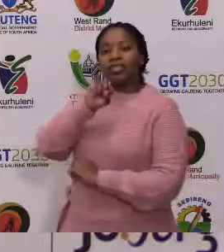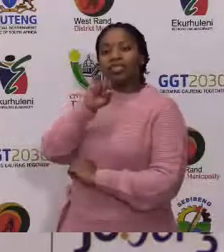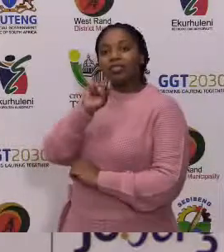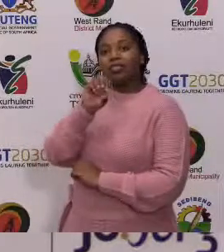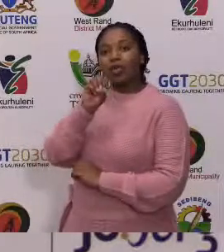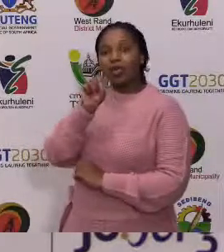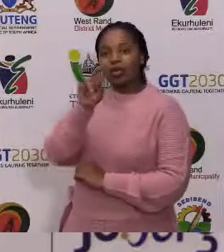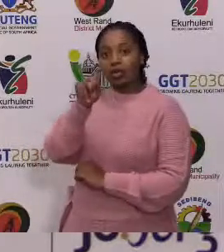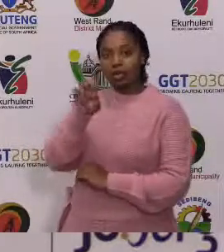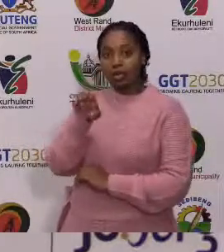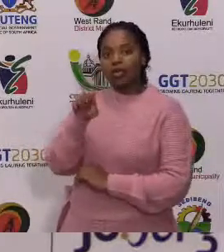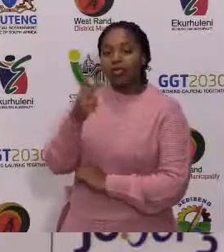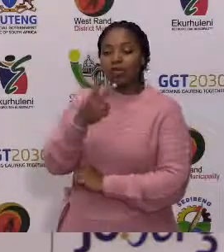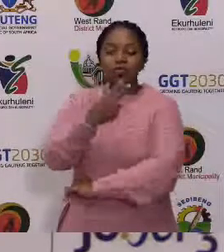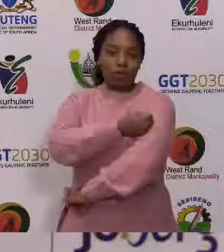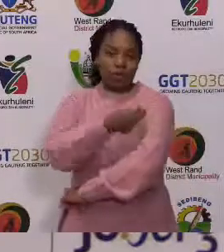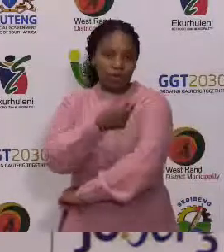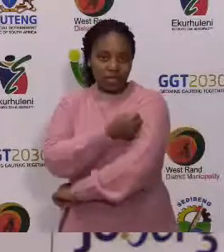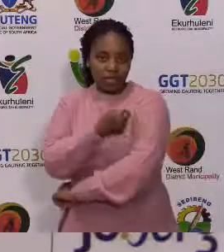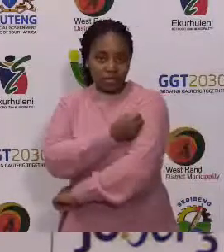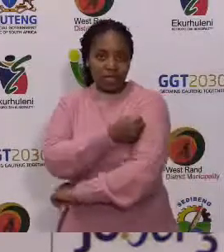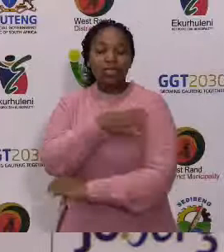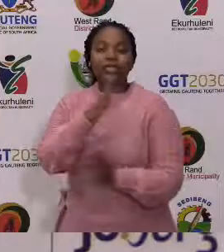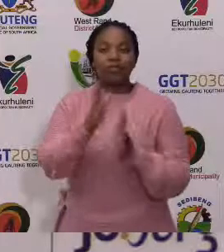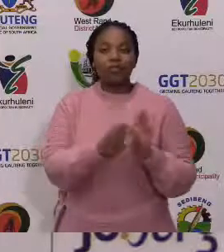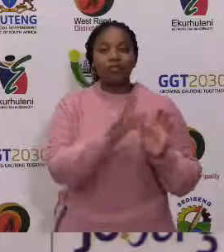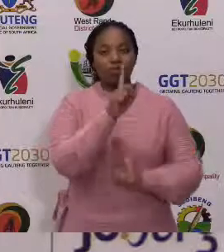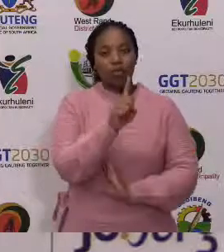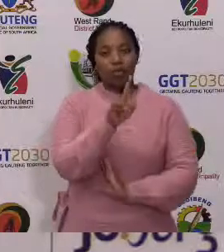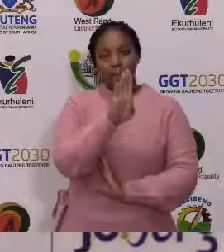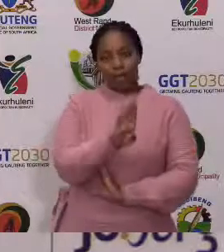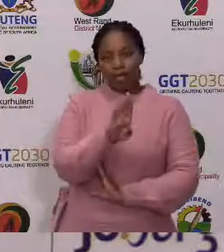the phase 1B of the program.